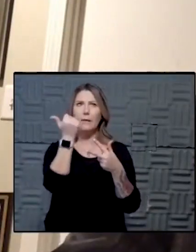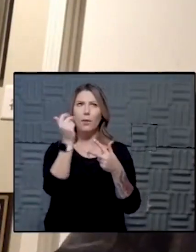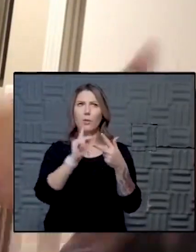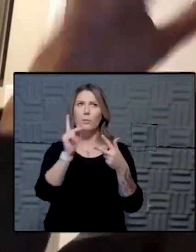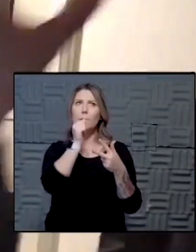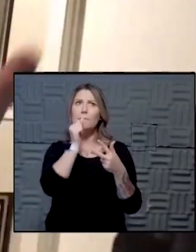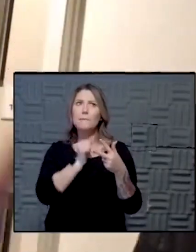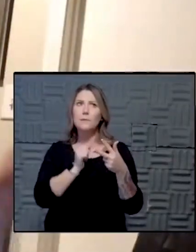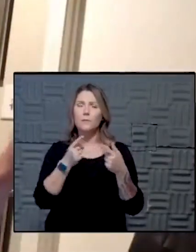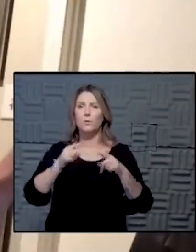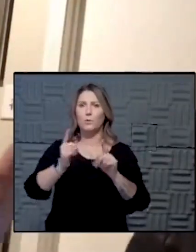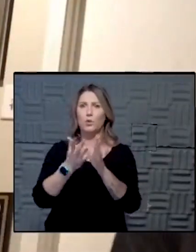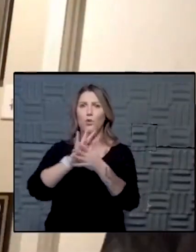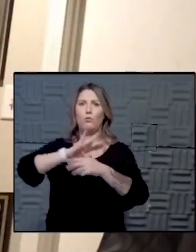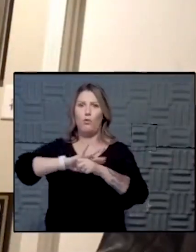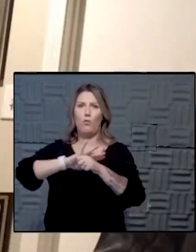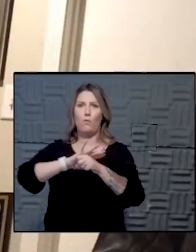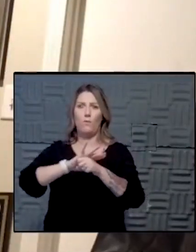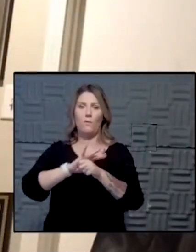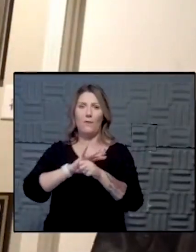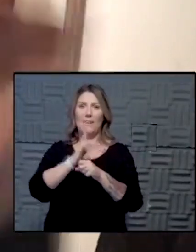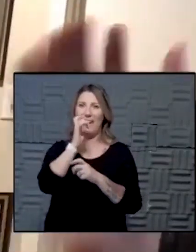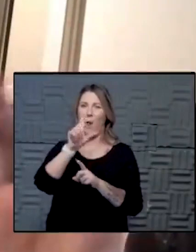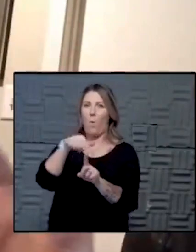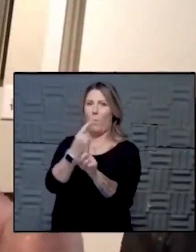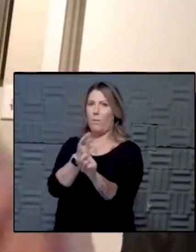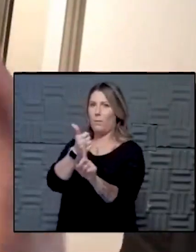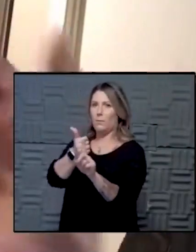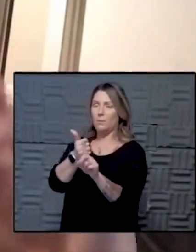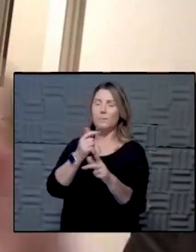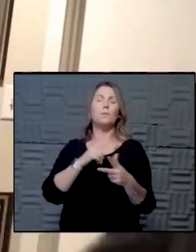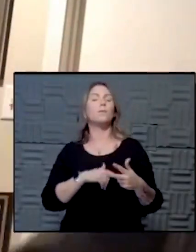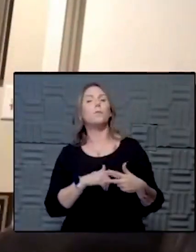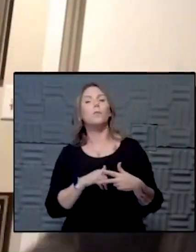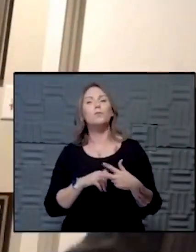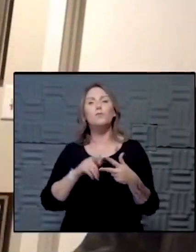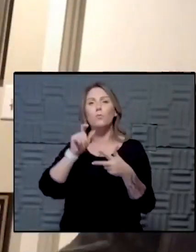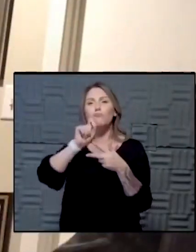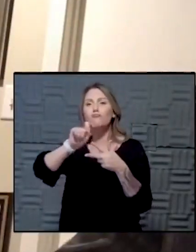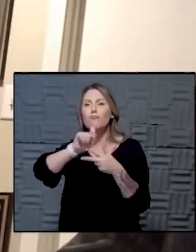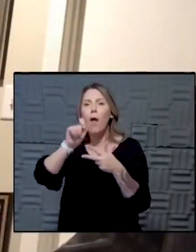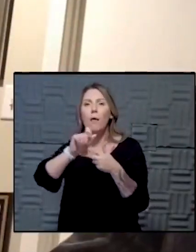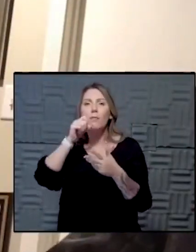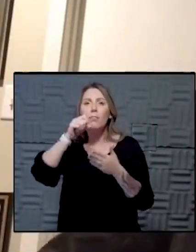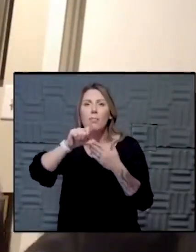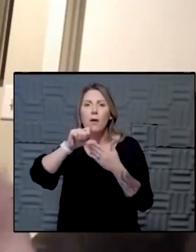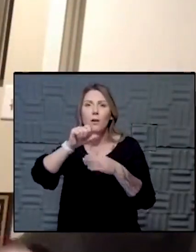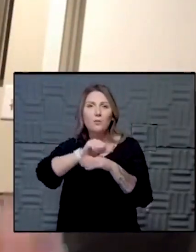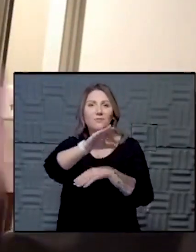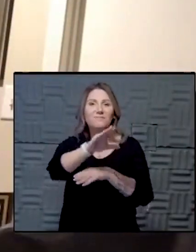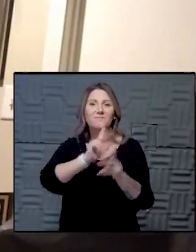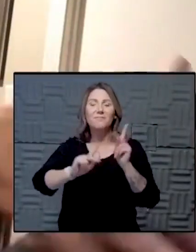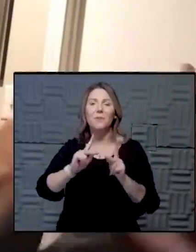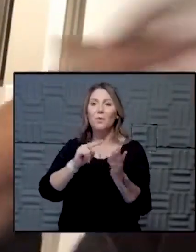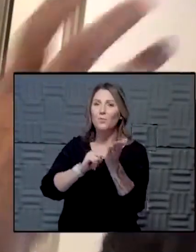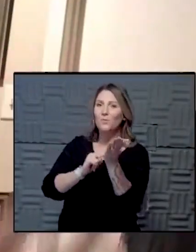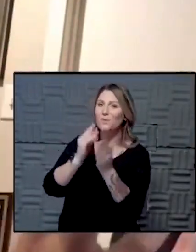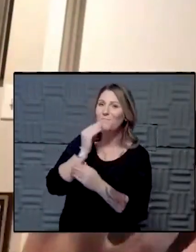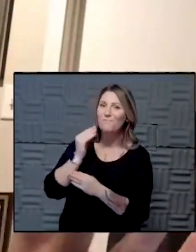during COVID outside of themselves. And so they're writing letters to folks in nursing home. They came up